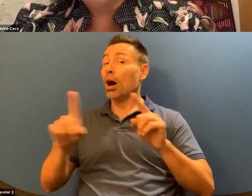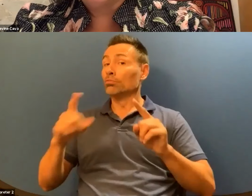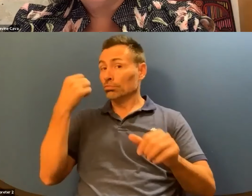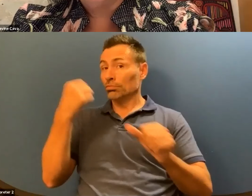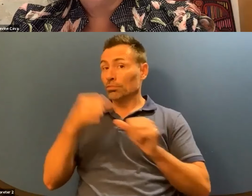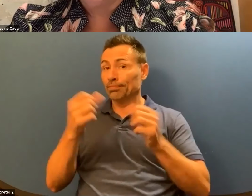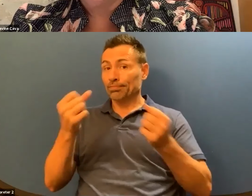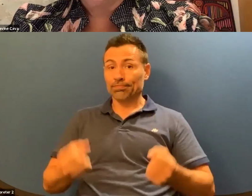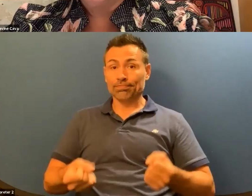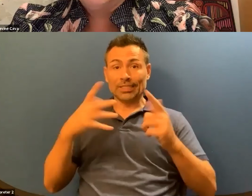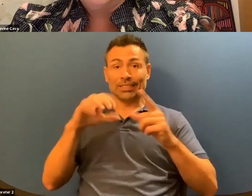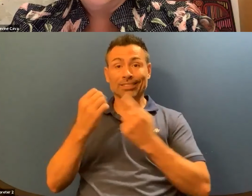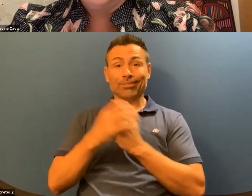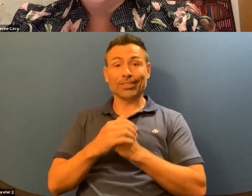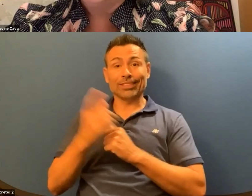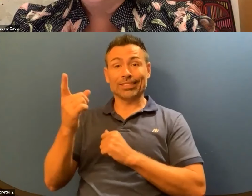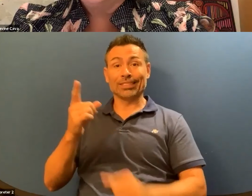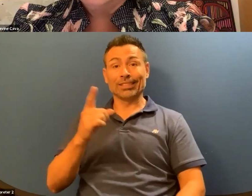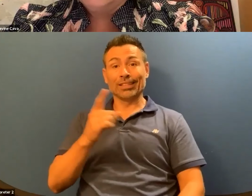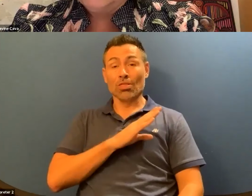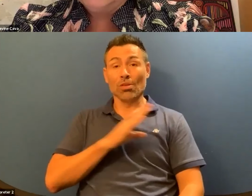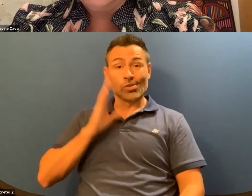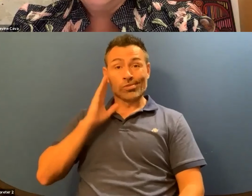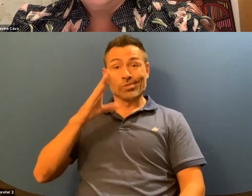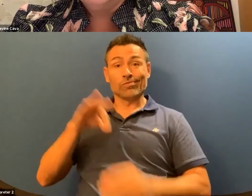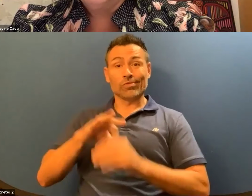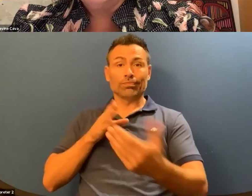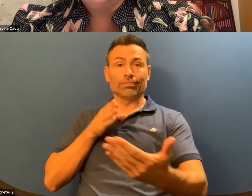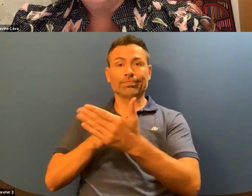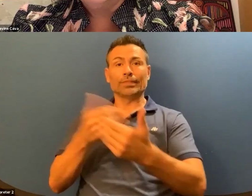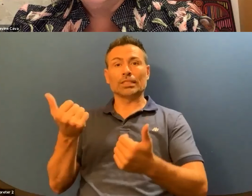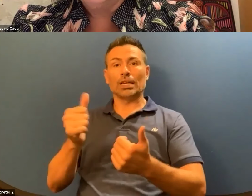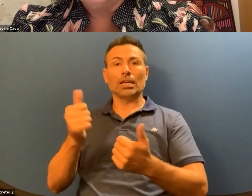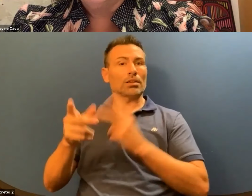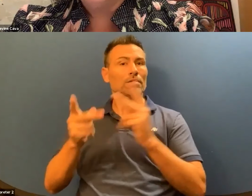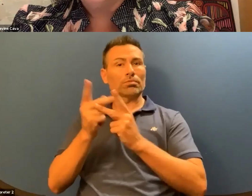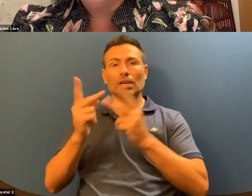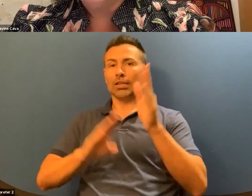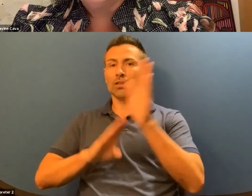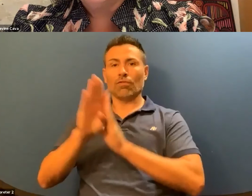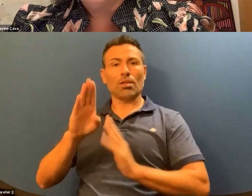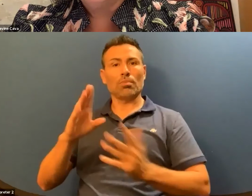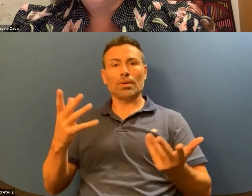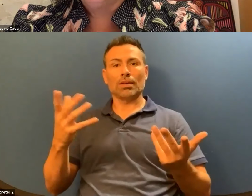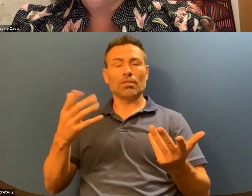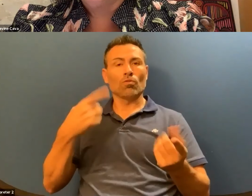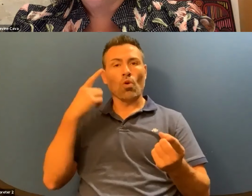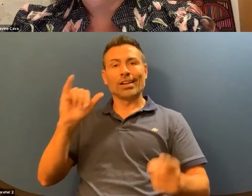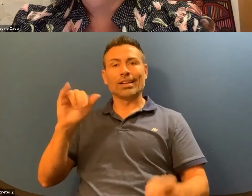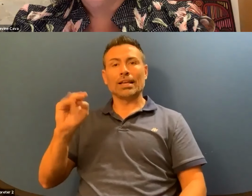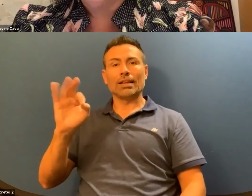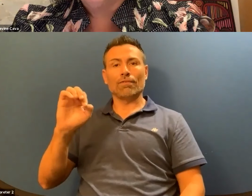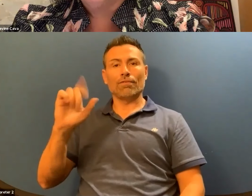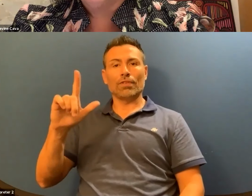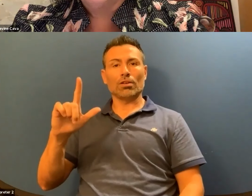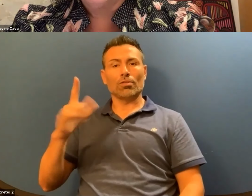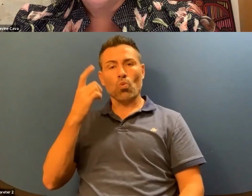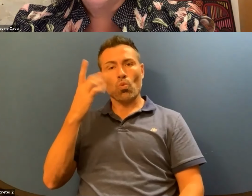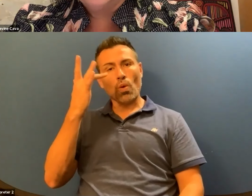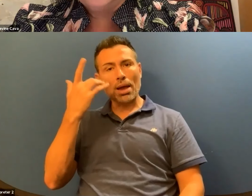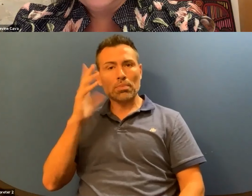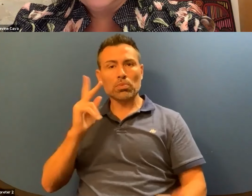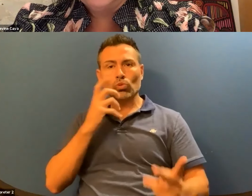many in the board will balk and vote against any kind of development that comes as far as like an infill project because no one wants it in their neighborhood. And